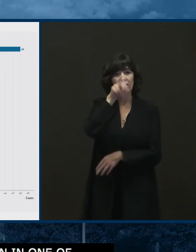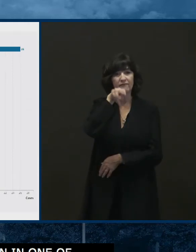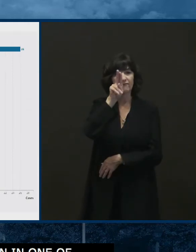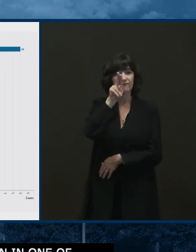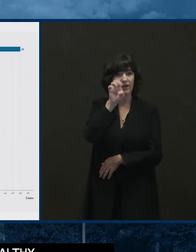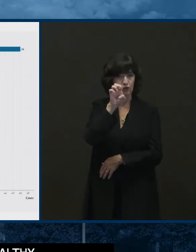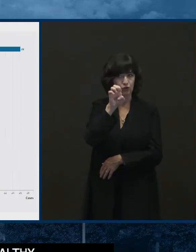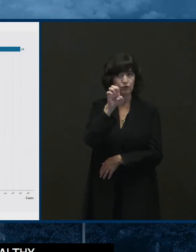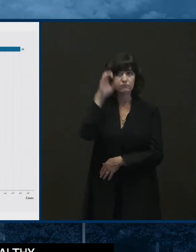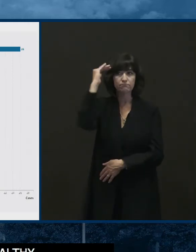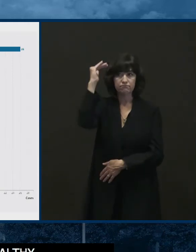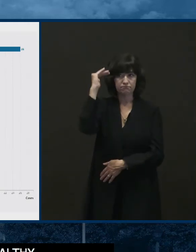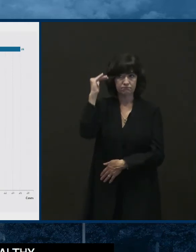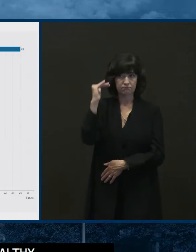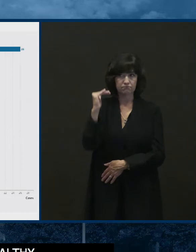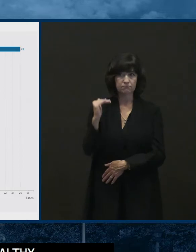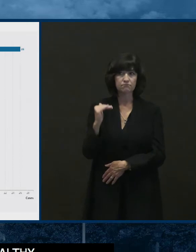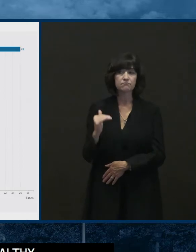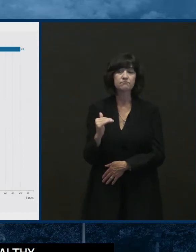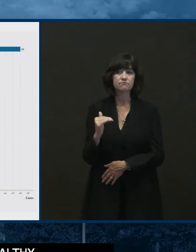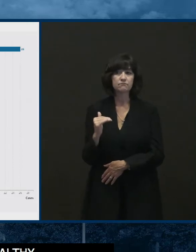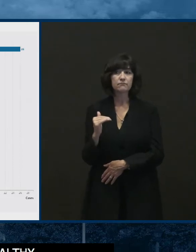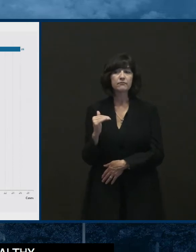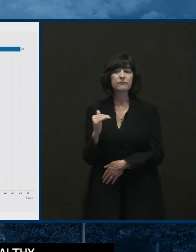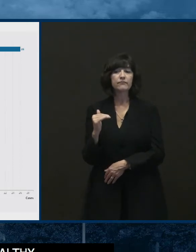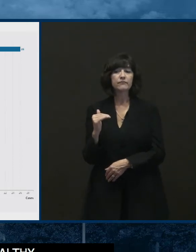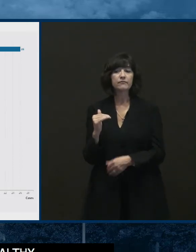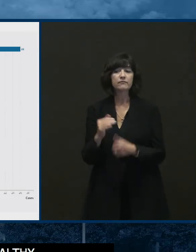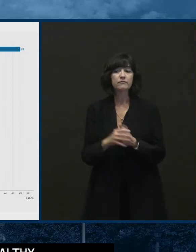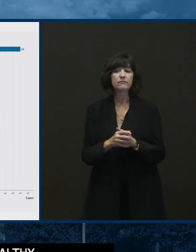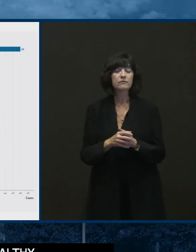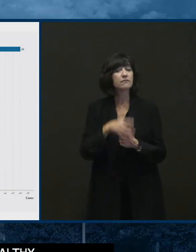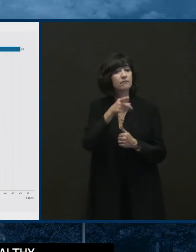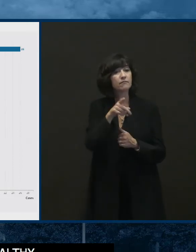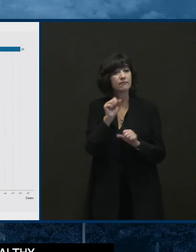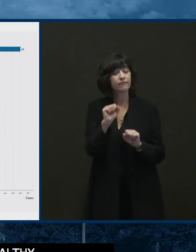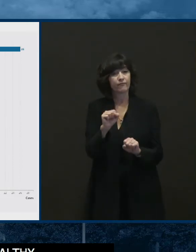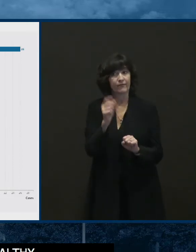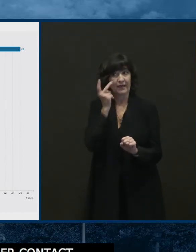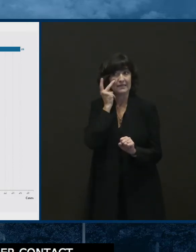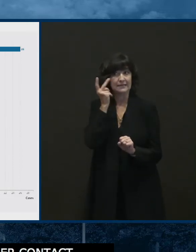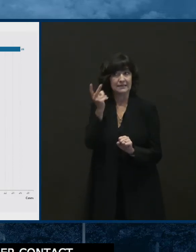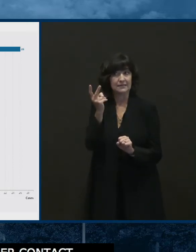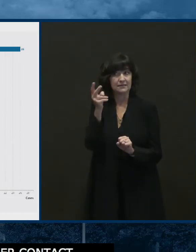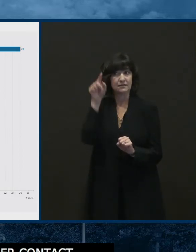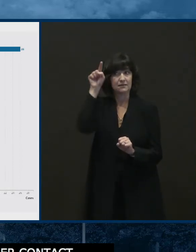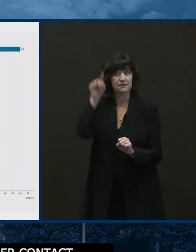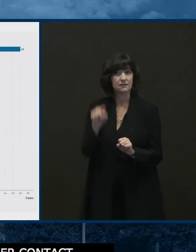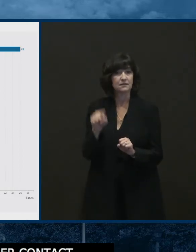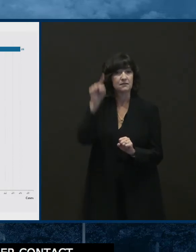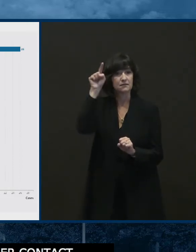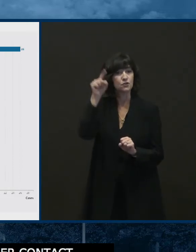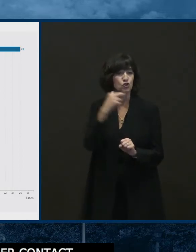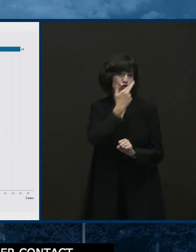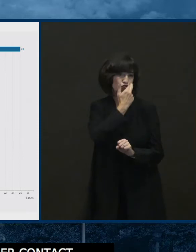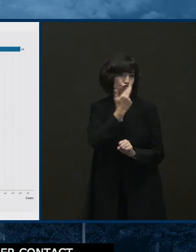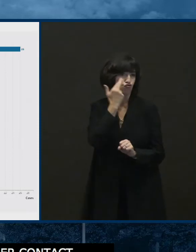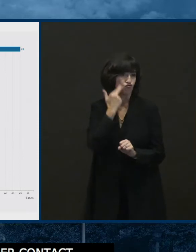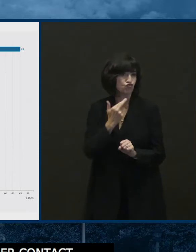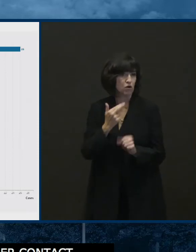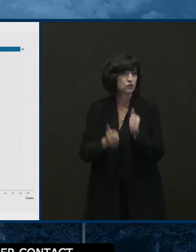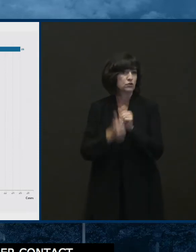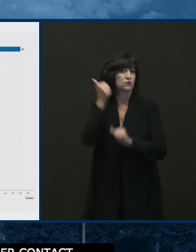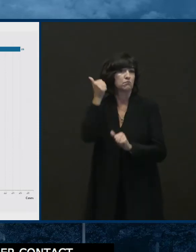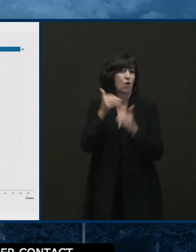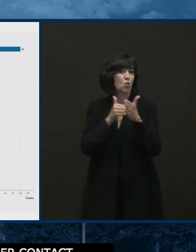contact tracing, and you can see that restaurants are the most commonly visited